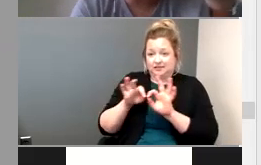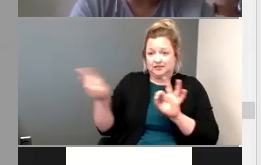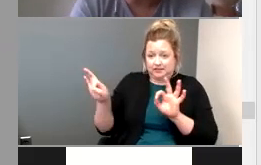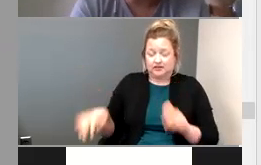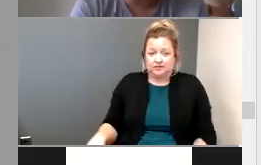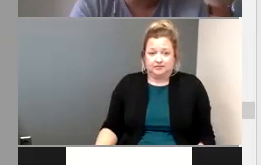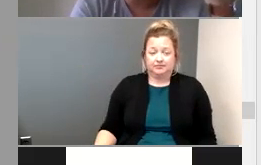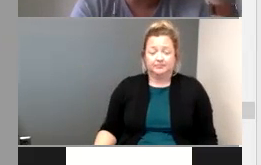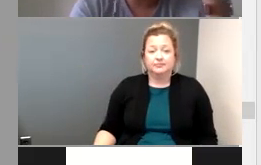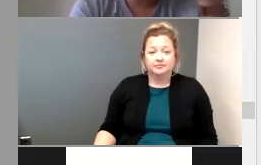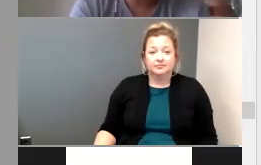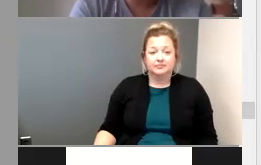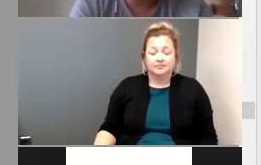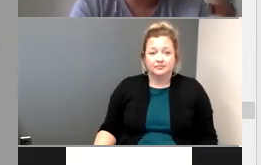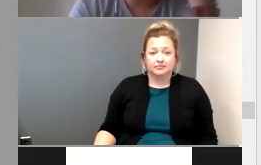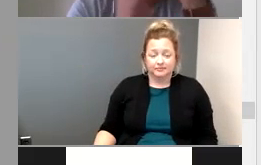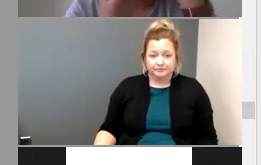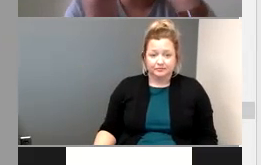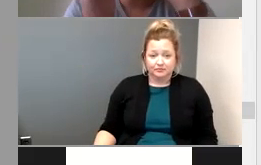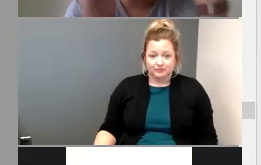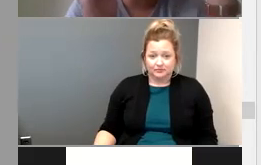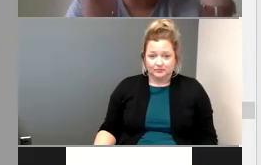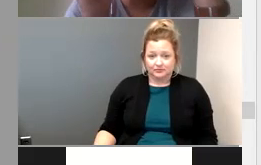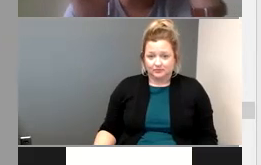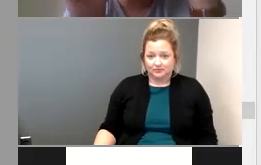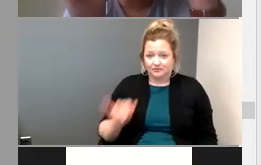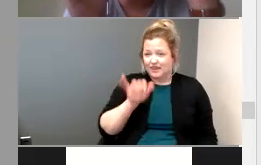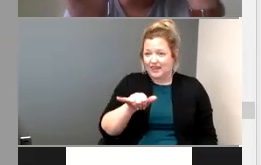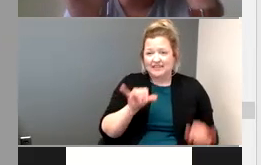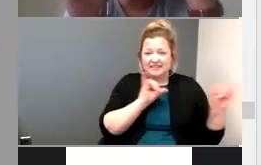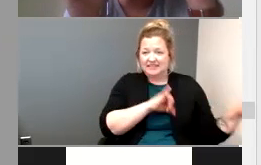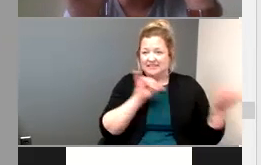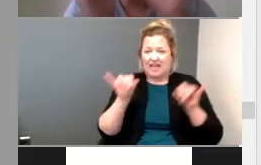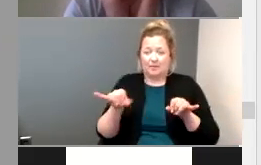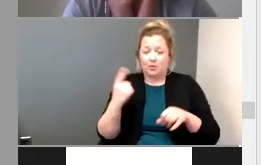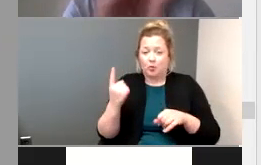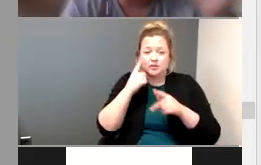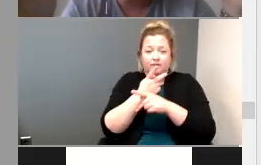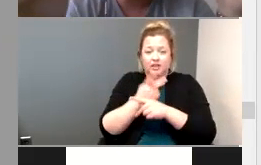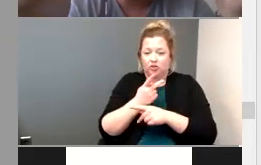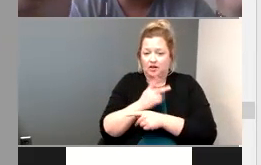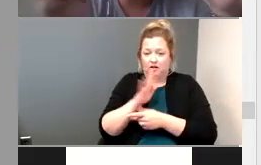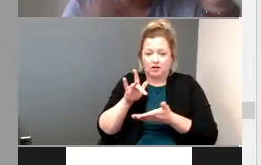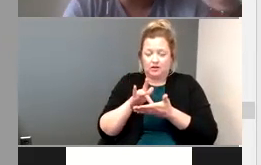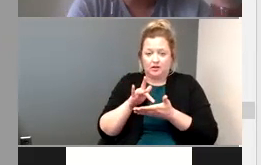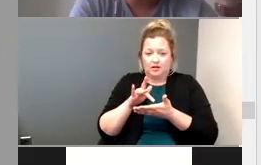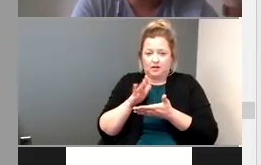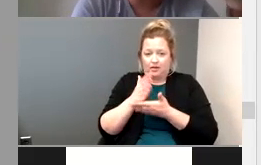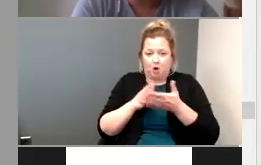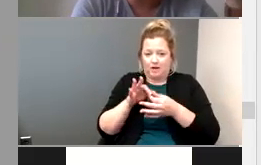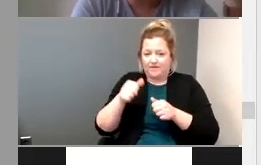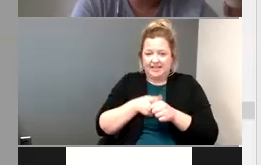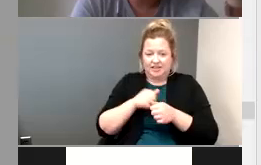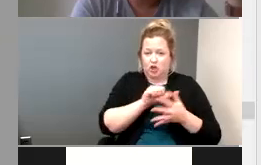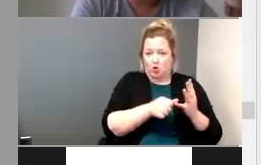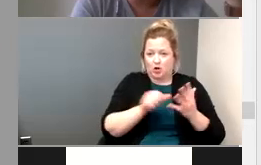So the divide part is trivial. We are just figuring out the middle part of each array and then calling it again. So dividing